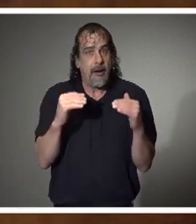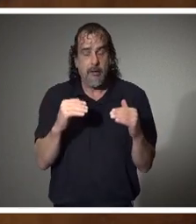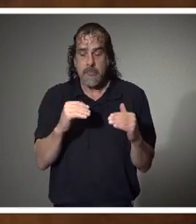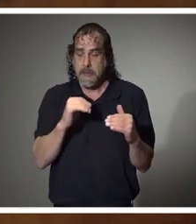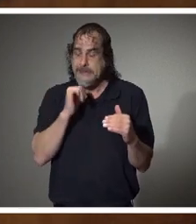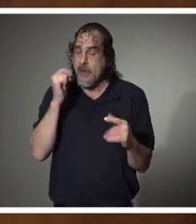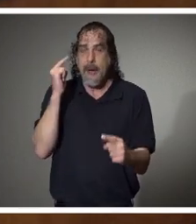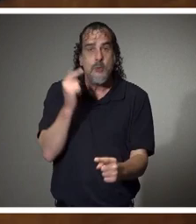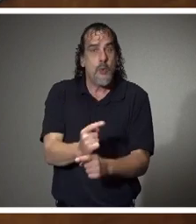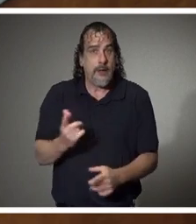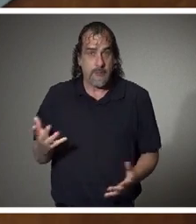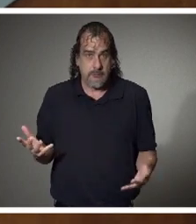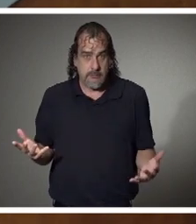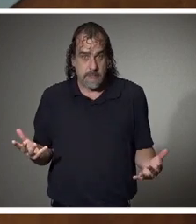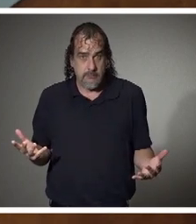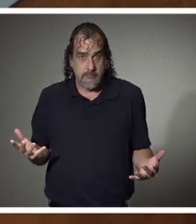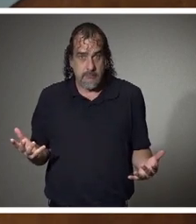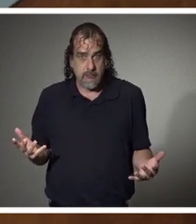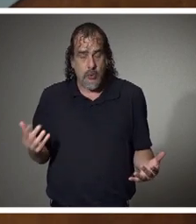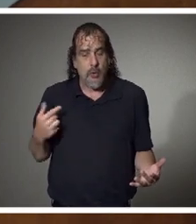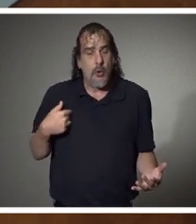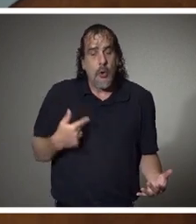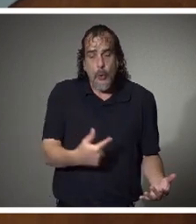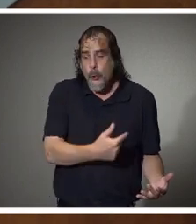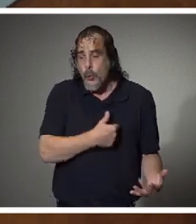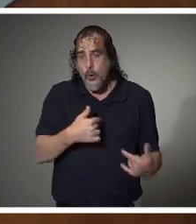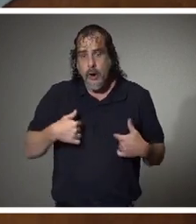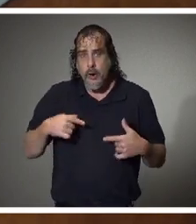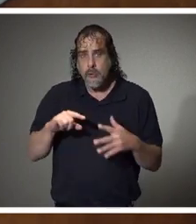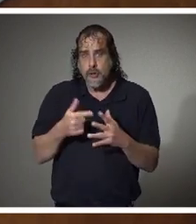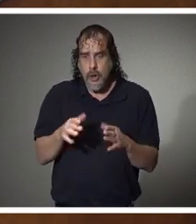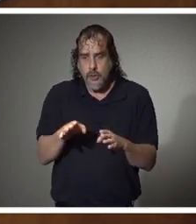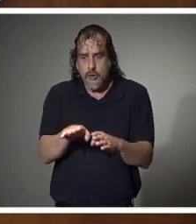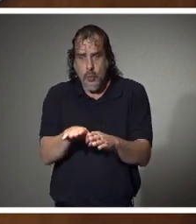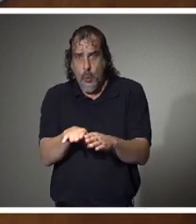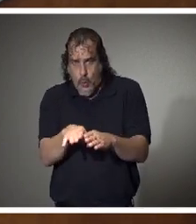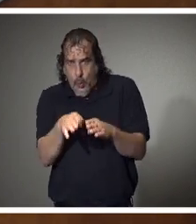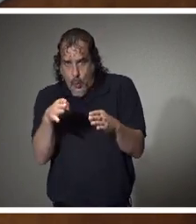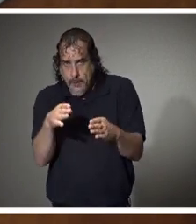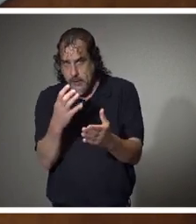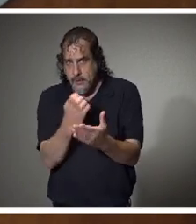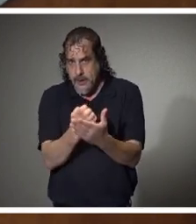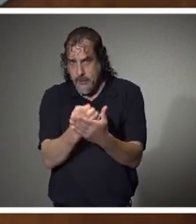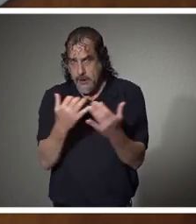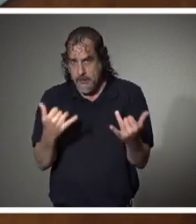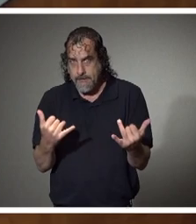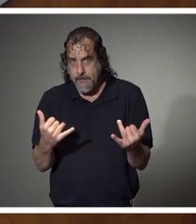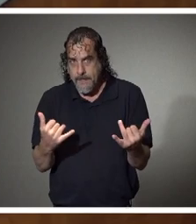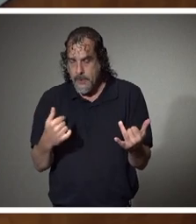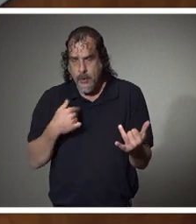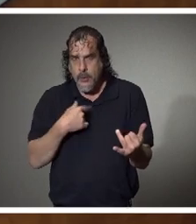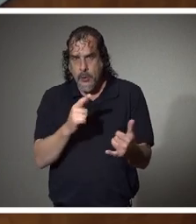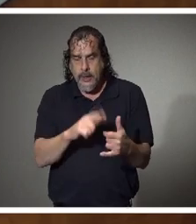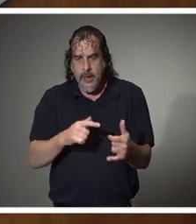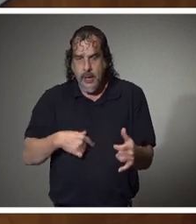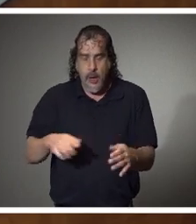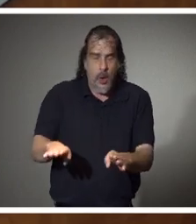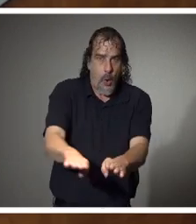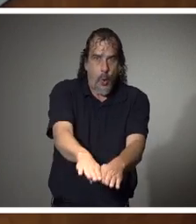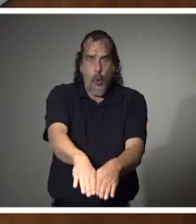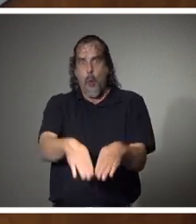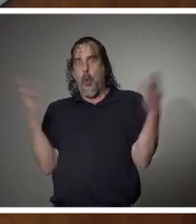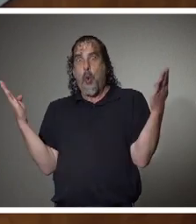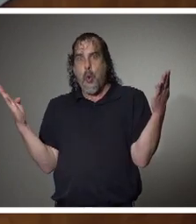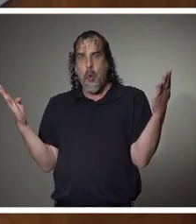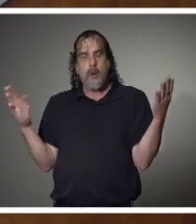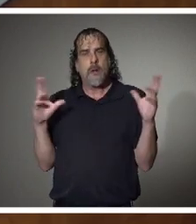right. We are starting to reopen our economy. We cannot slam the door open. That